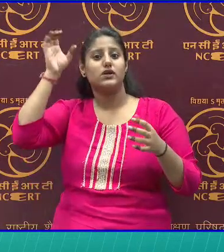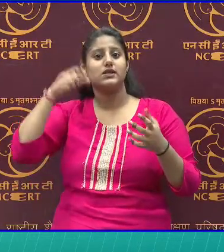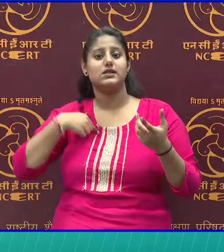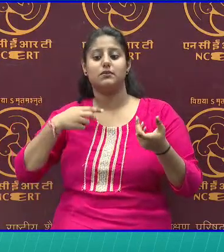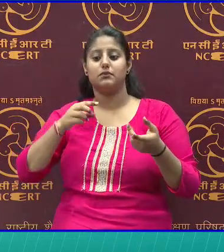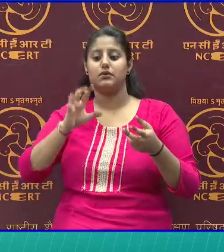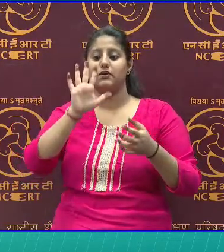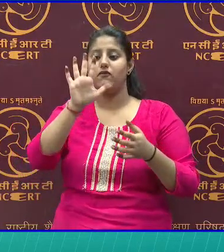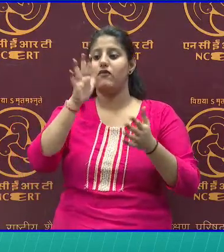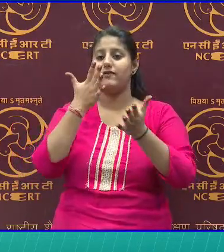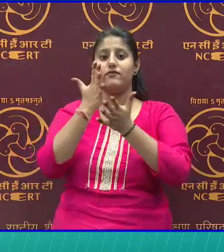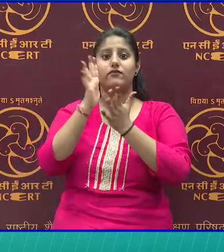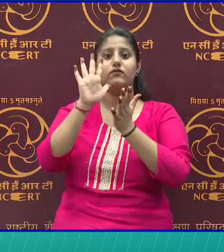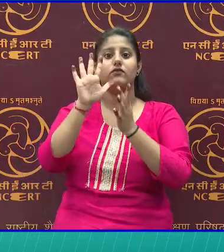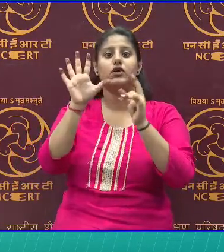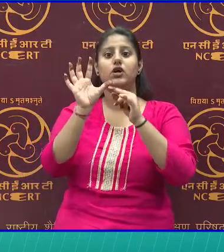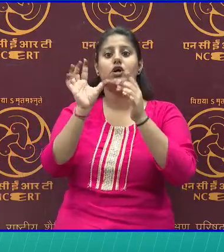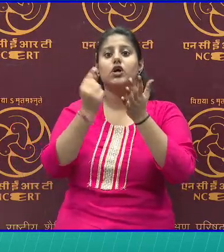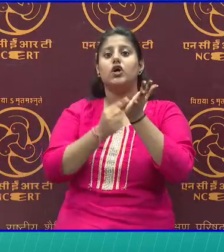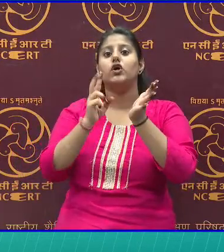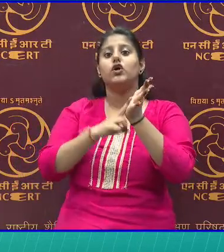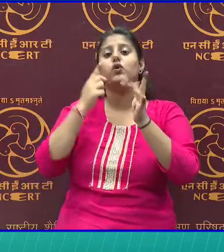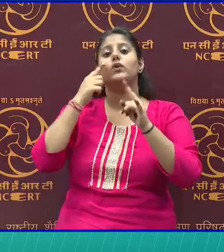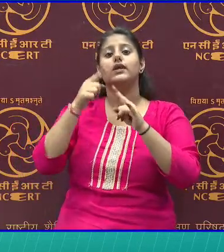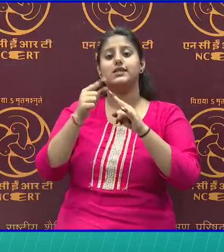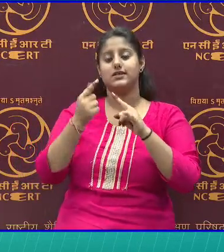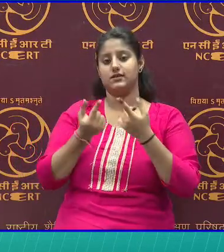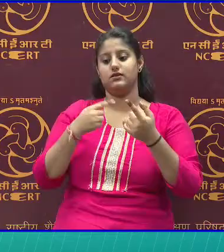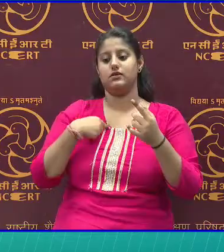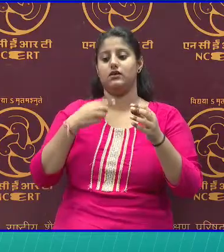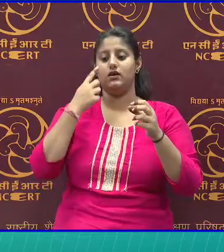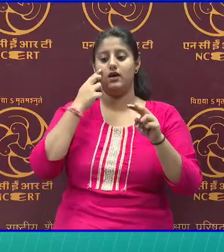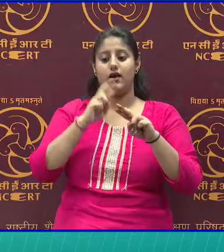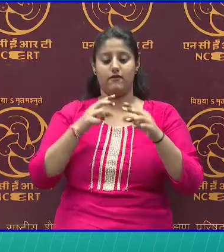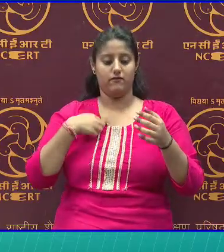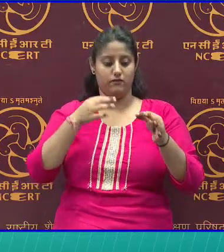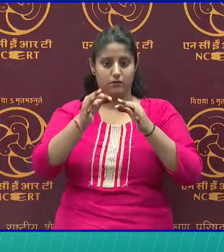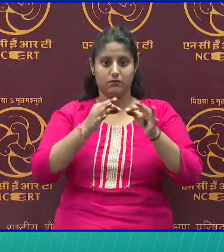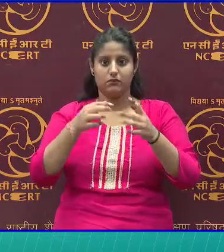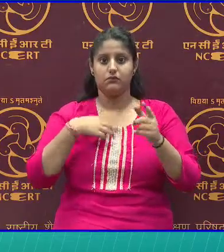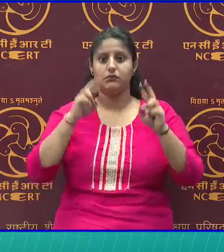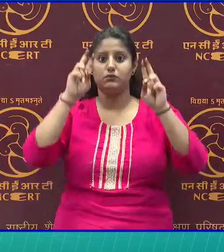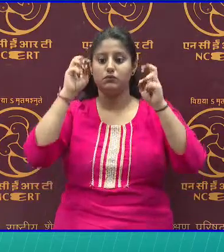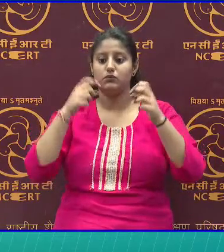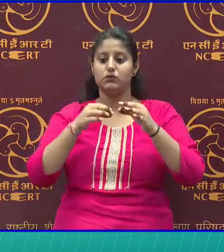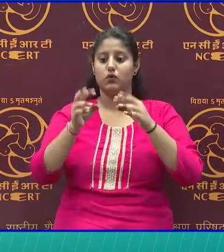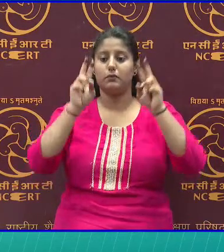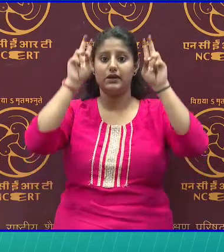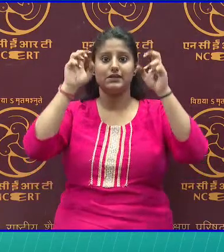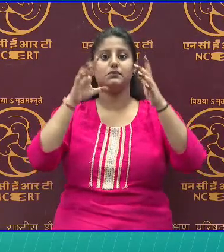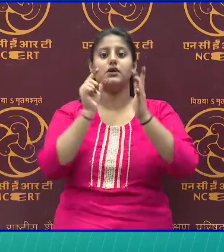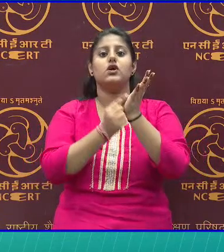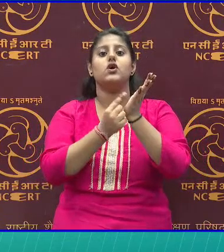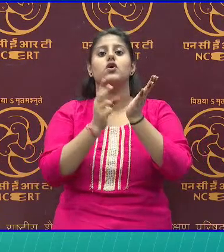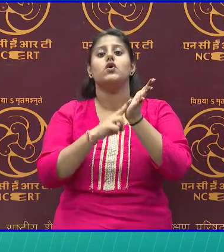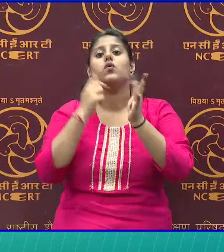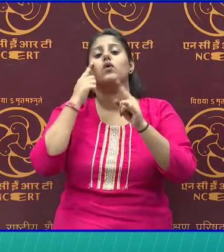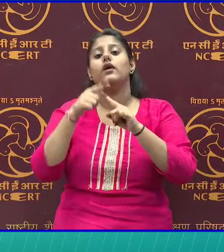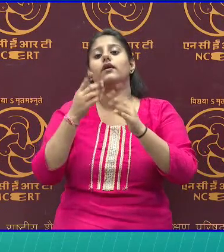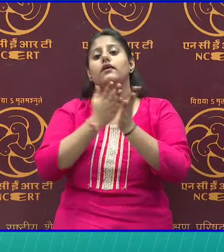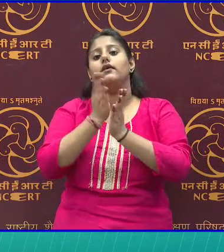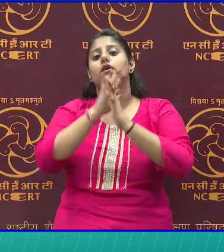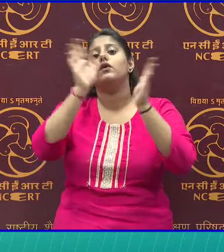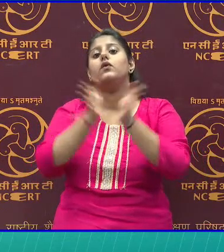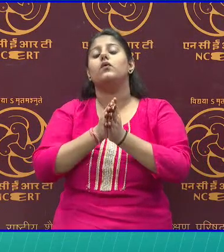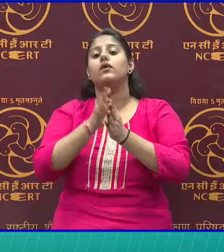5 units. If I can talk about the book, this is the structure of the book. We have 5 units and each unit